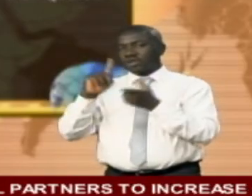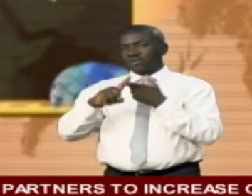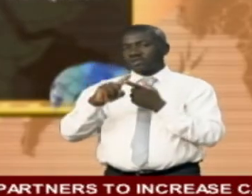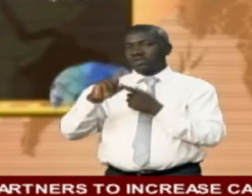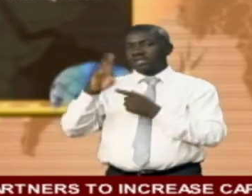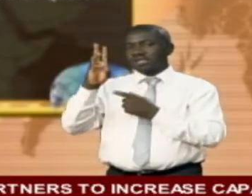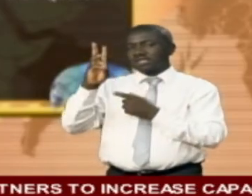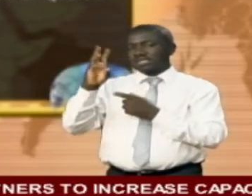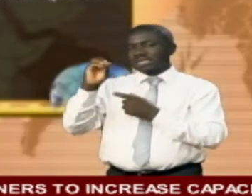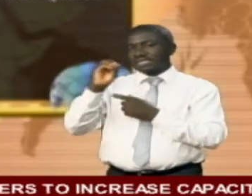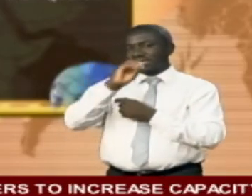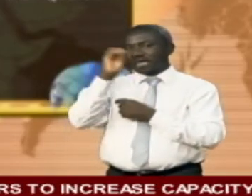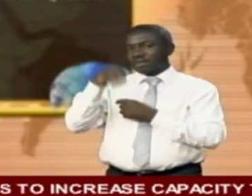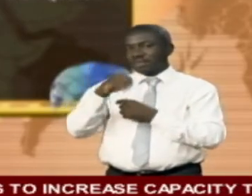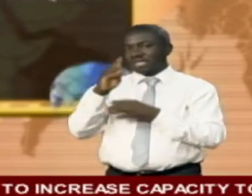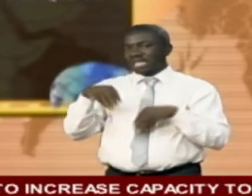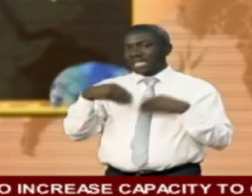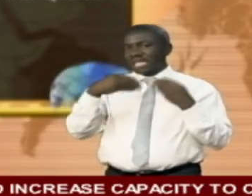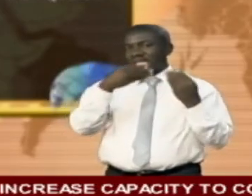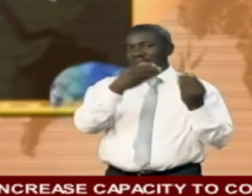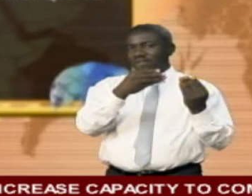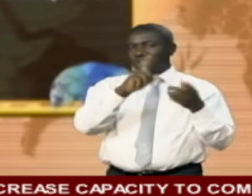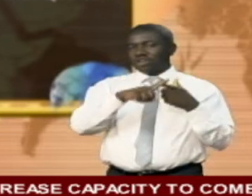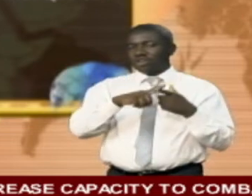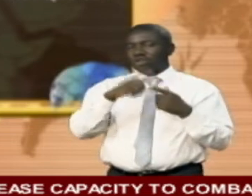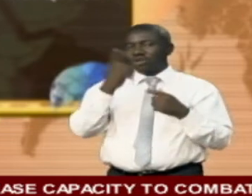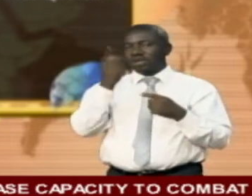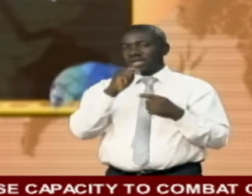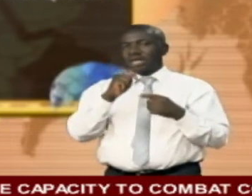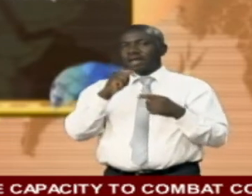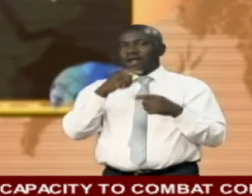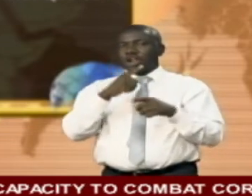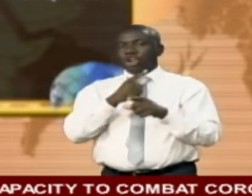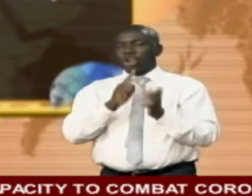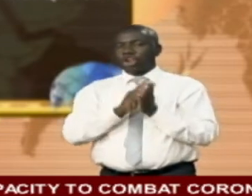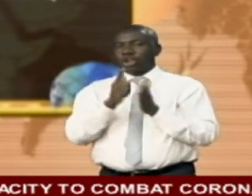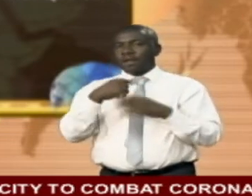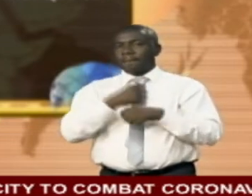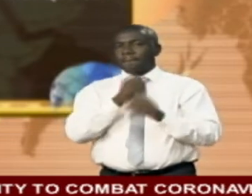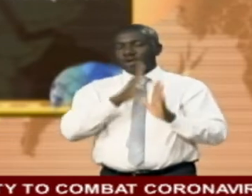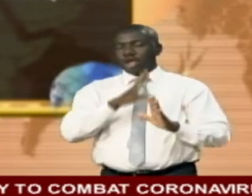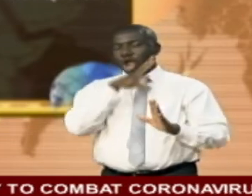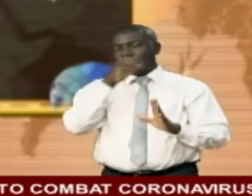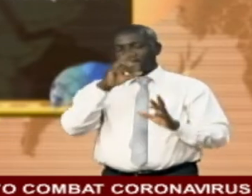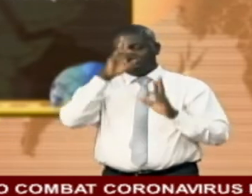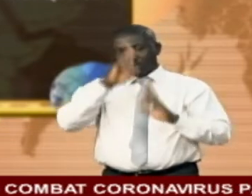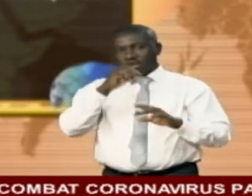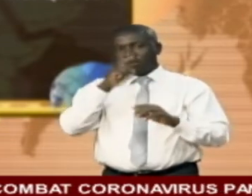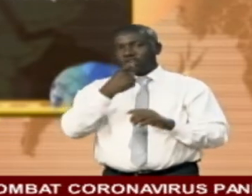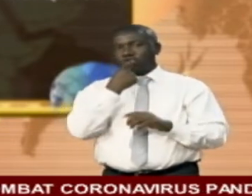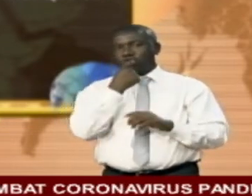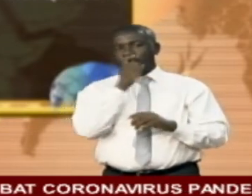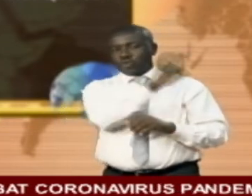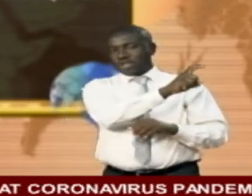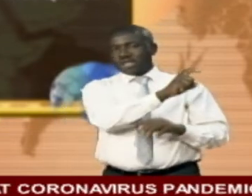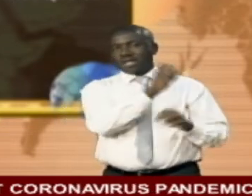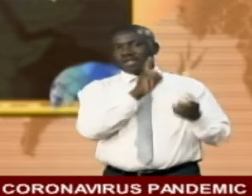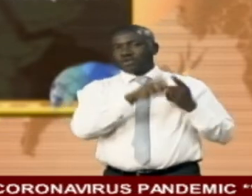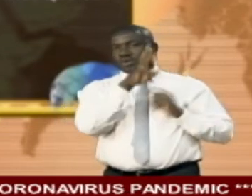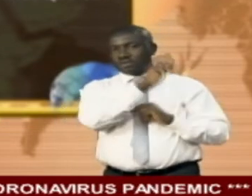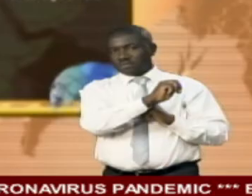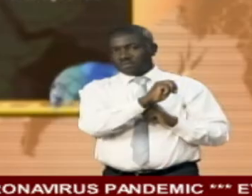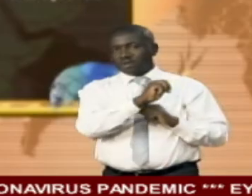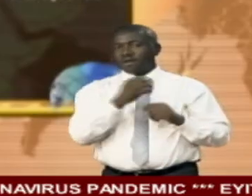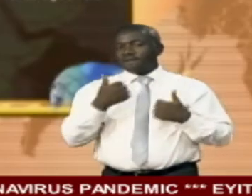hearing on NDDC was in response to a question put to him on another issue entirely. Following this development, the